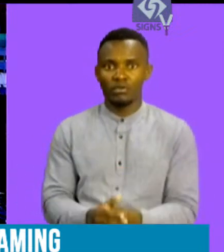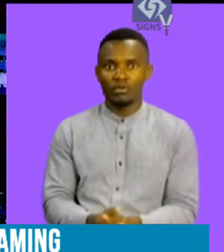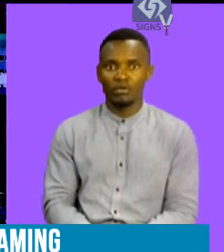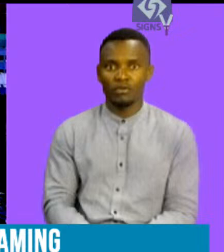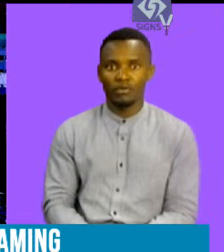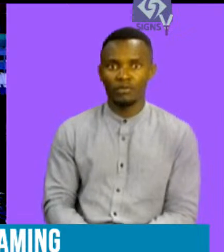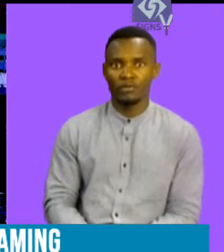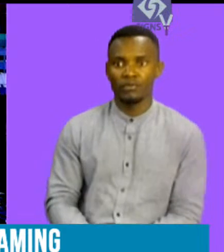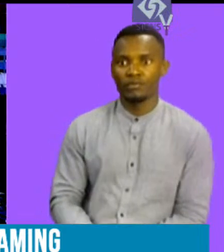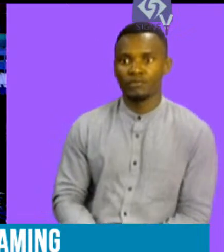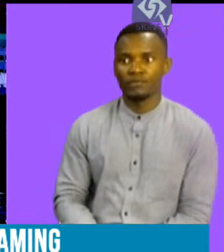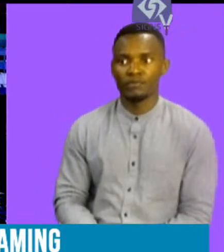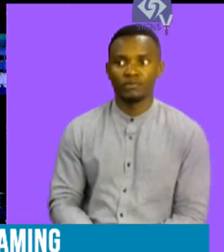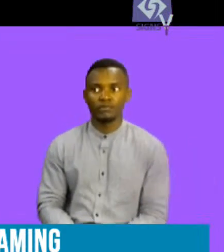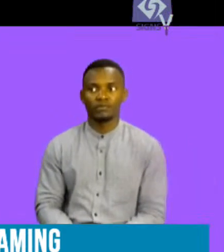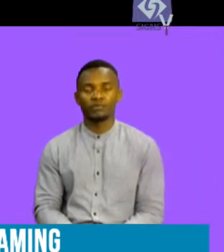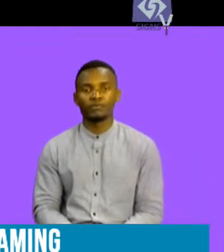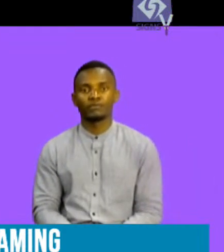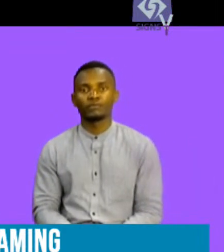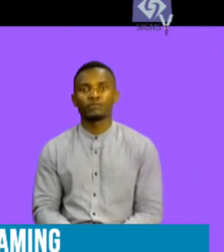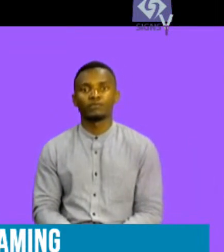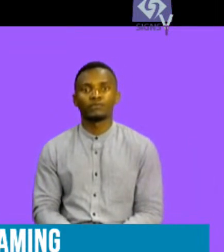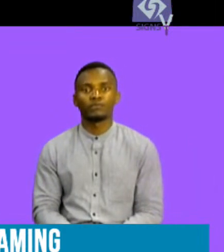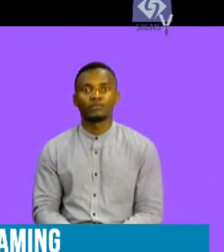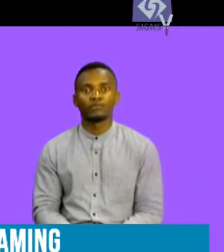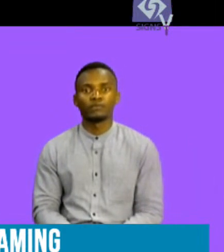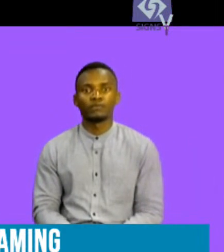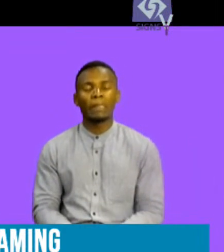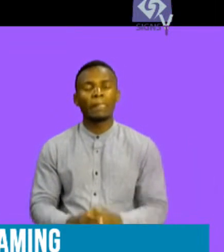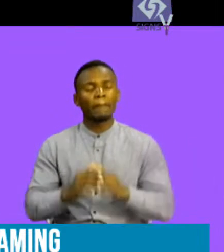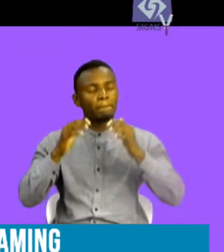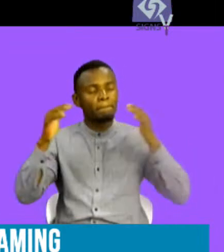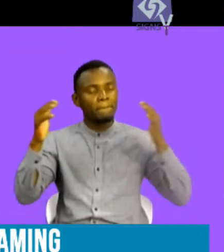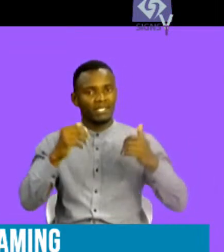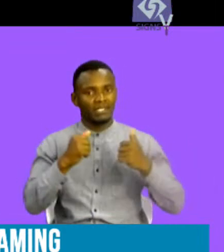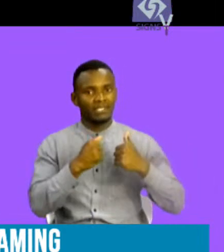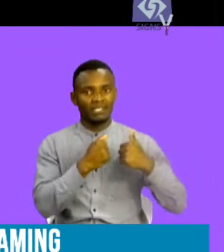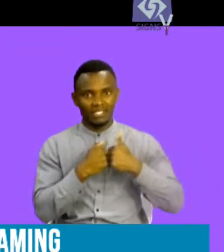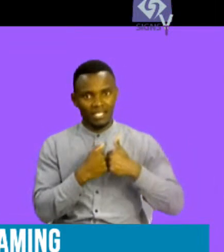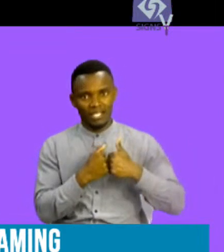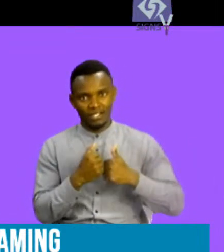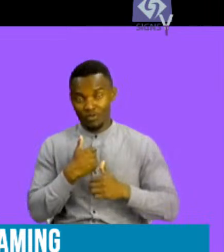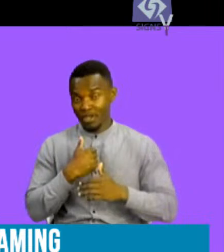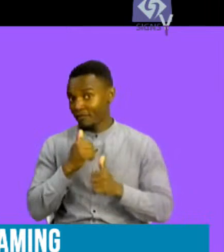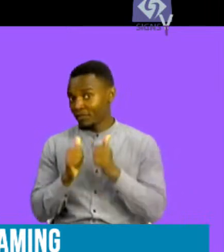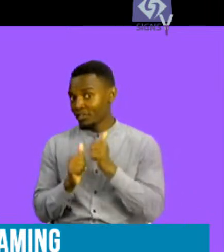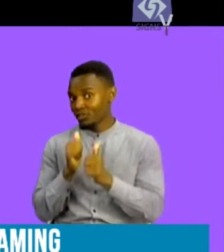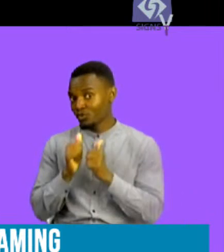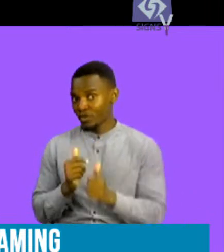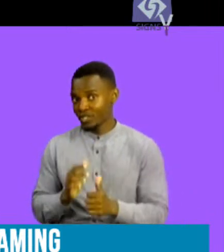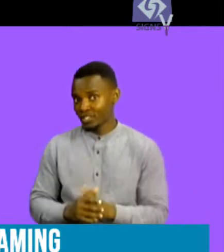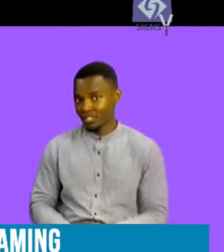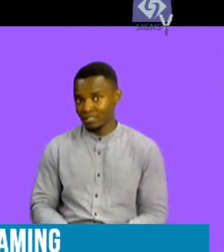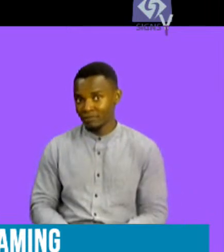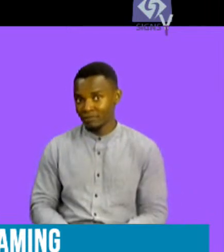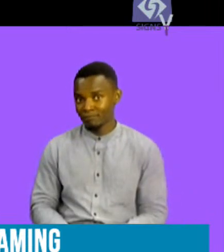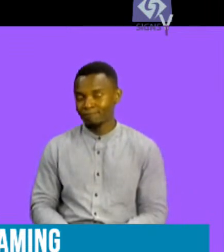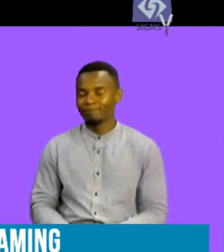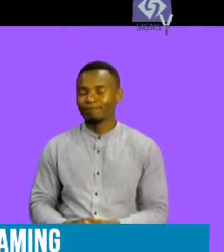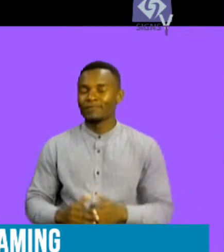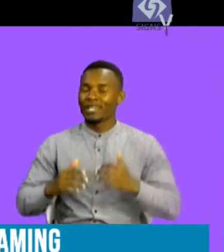think the most important, the biggest challenge that we get is also huge